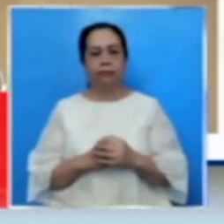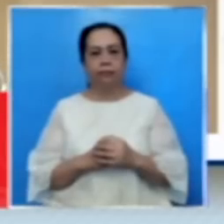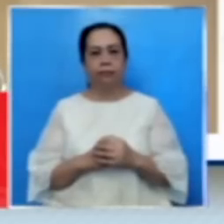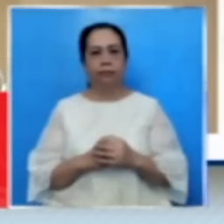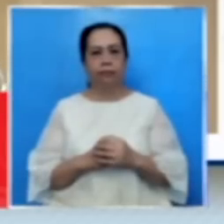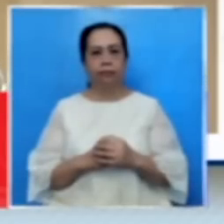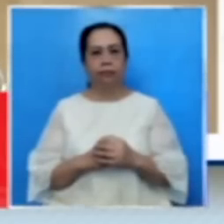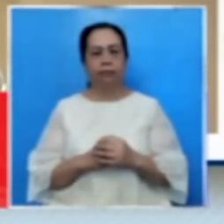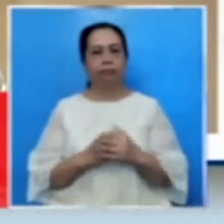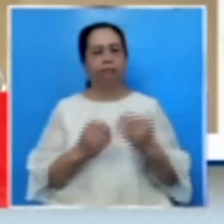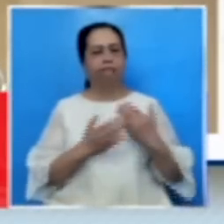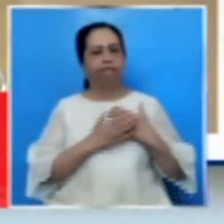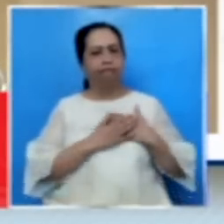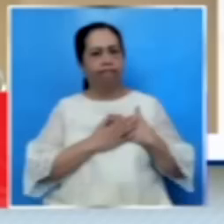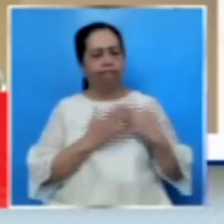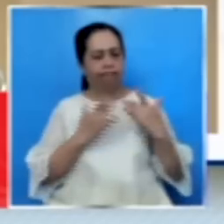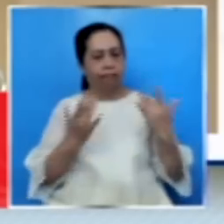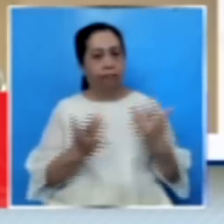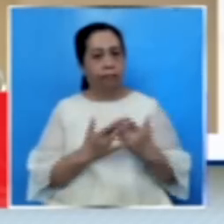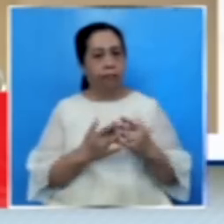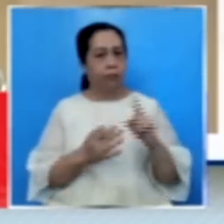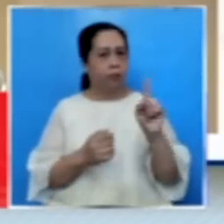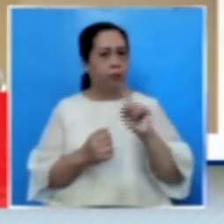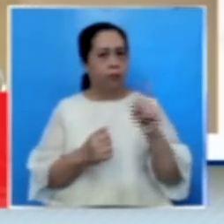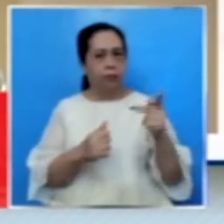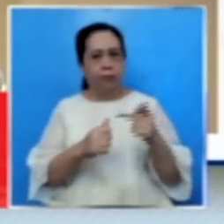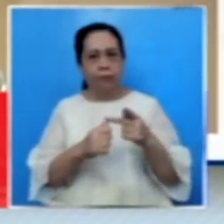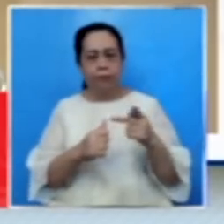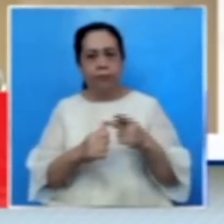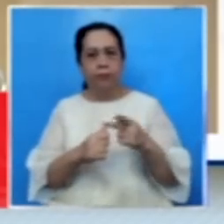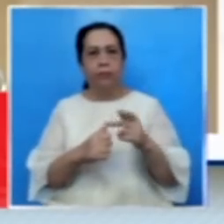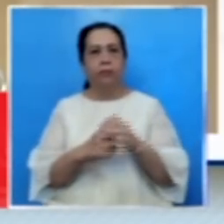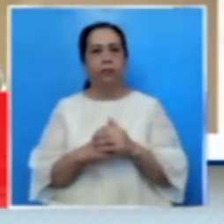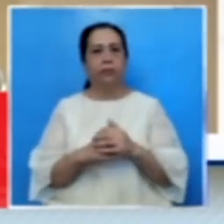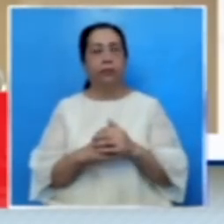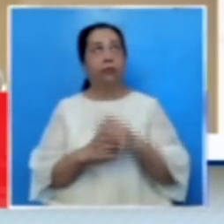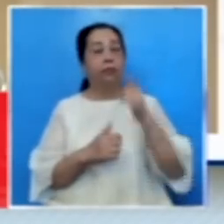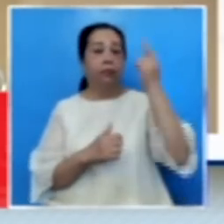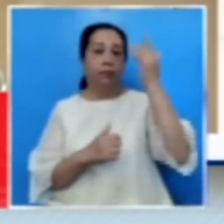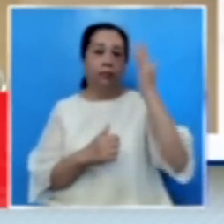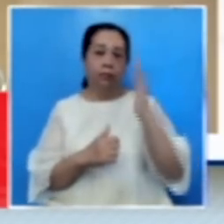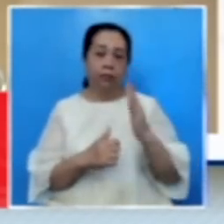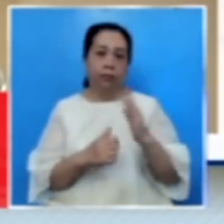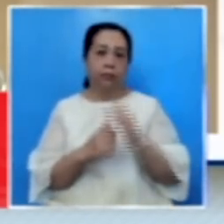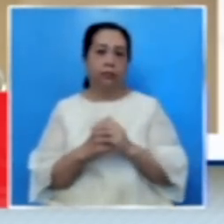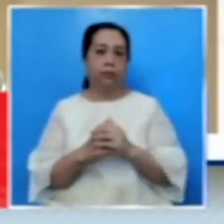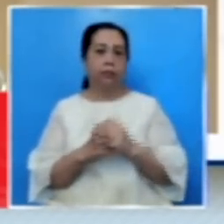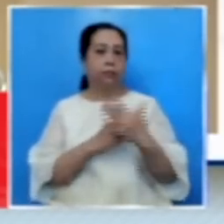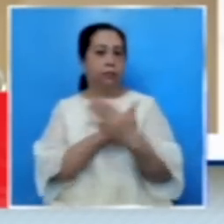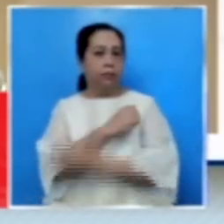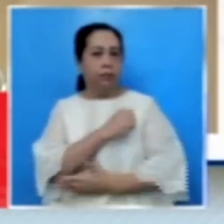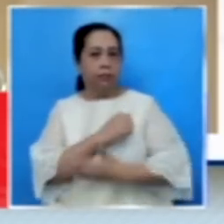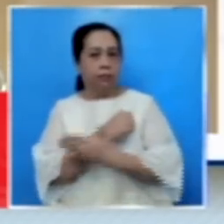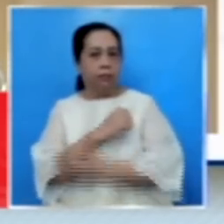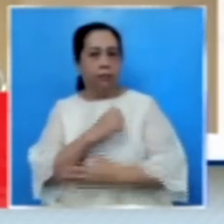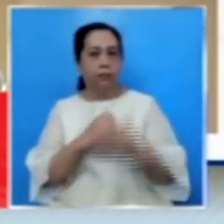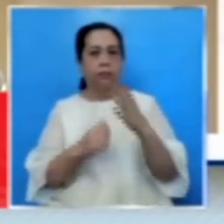heart, the priorities of God, country, and